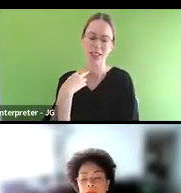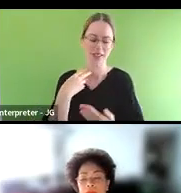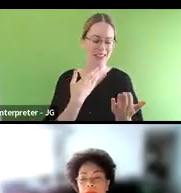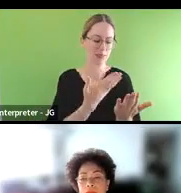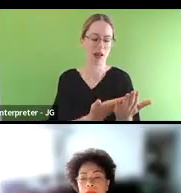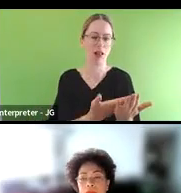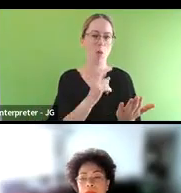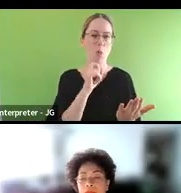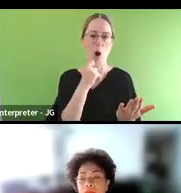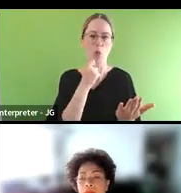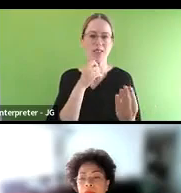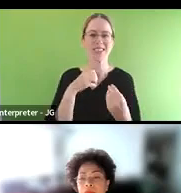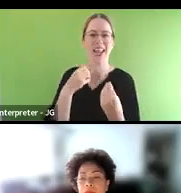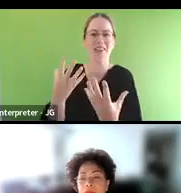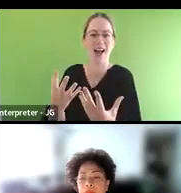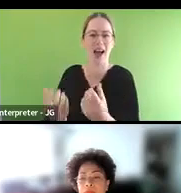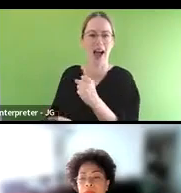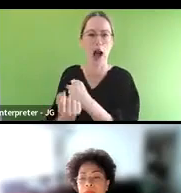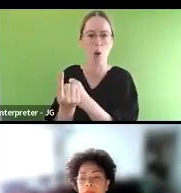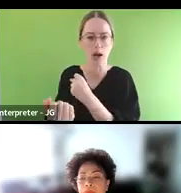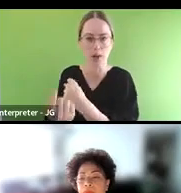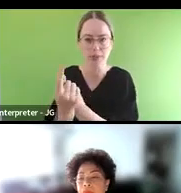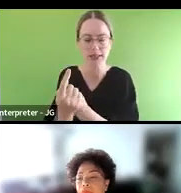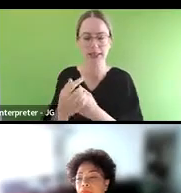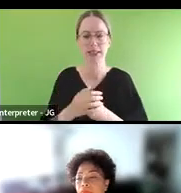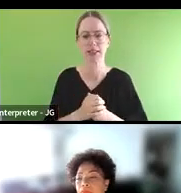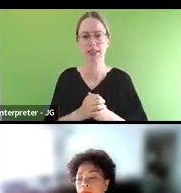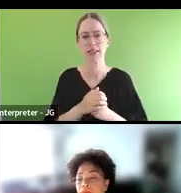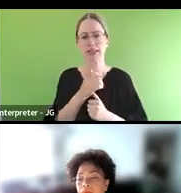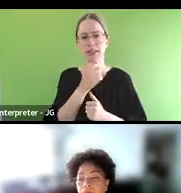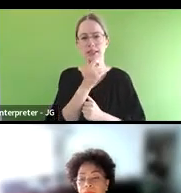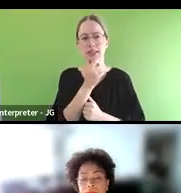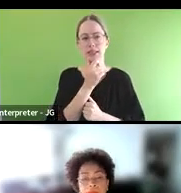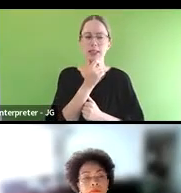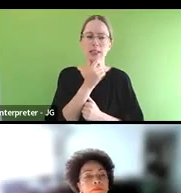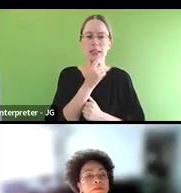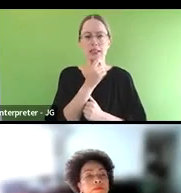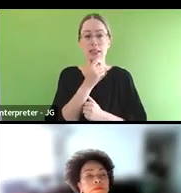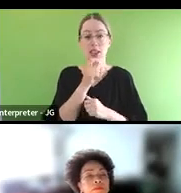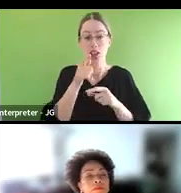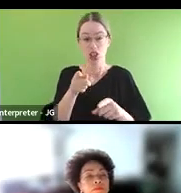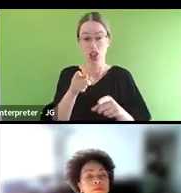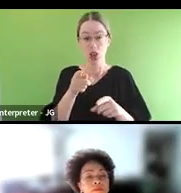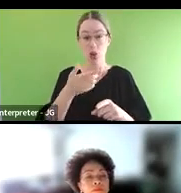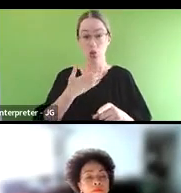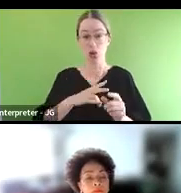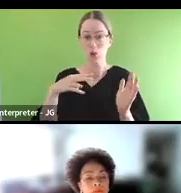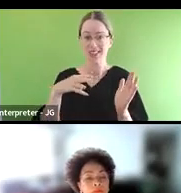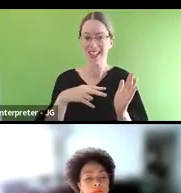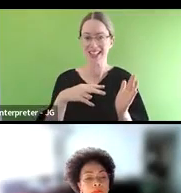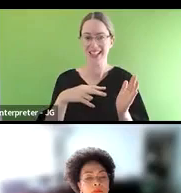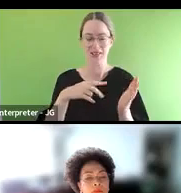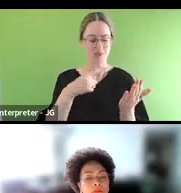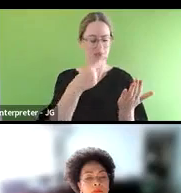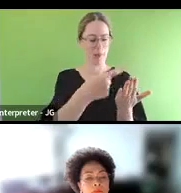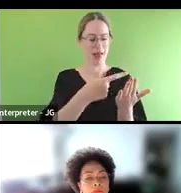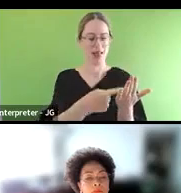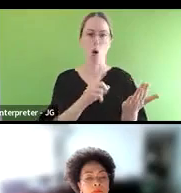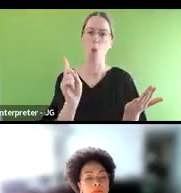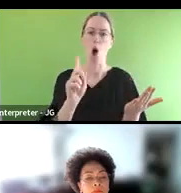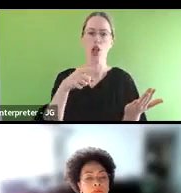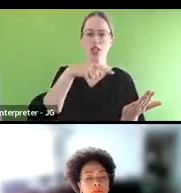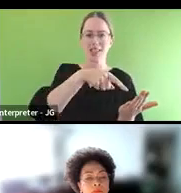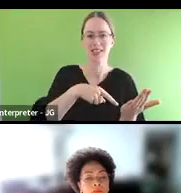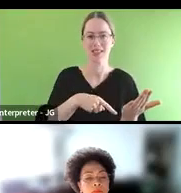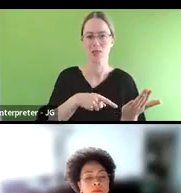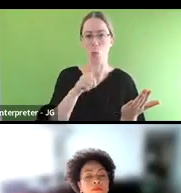deliver tangible outcomes. So I just wondered, what would you like to see in this bill that we